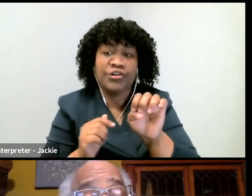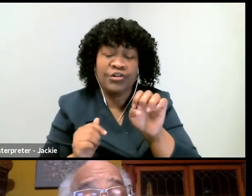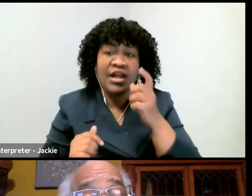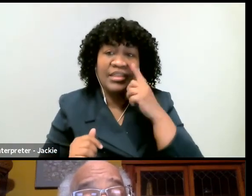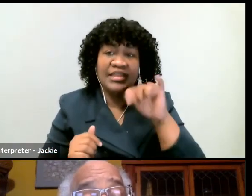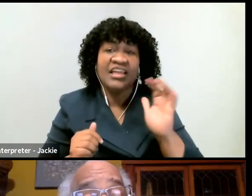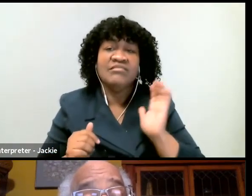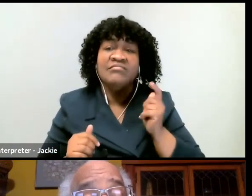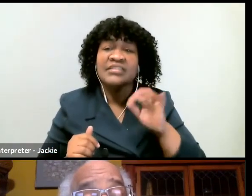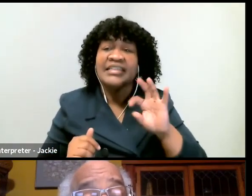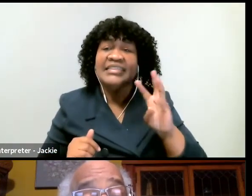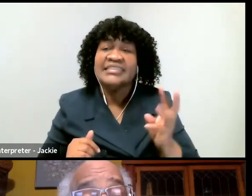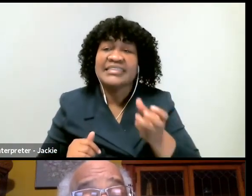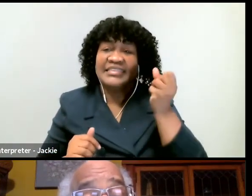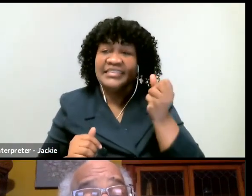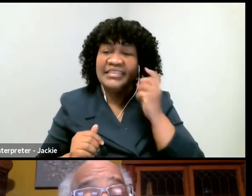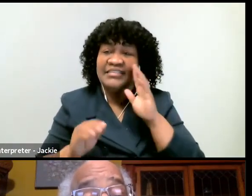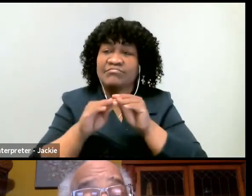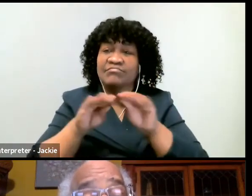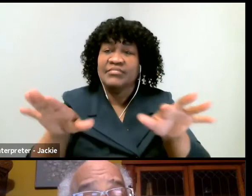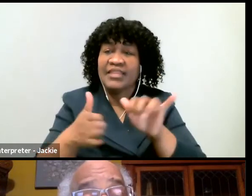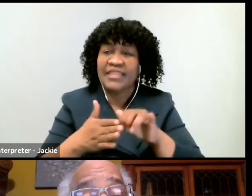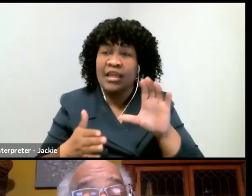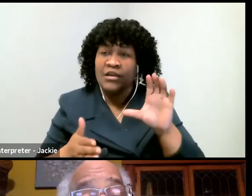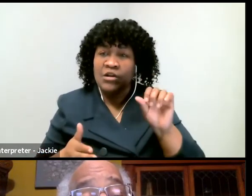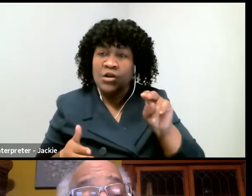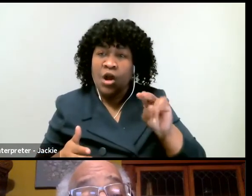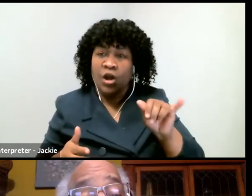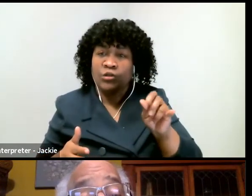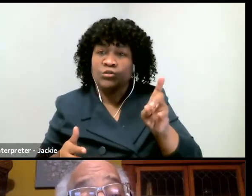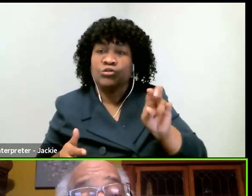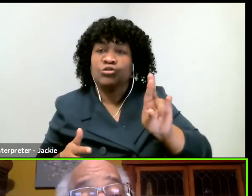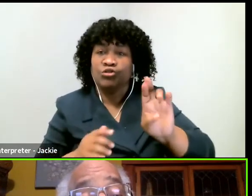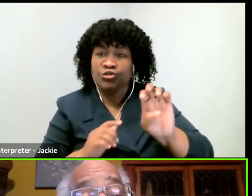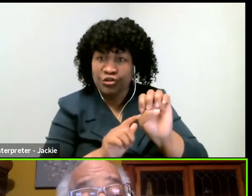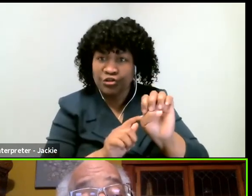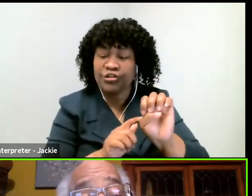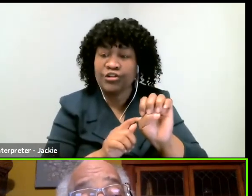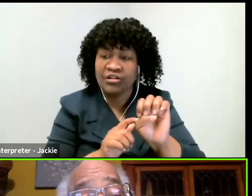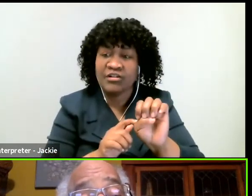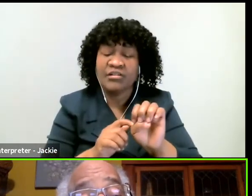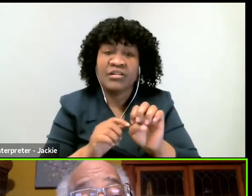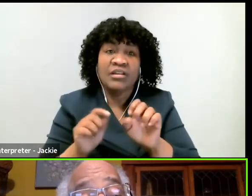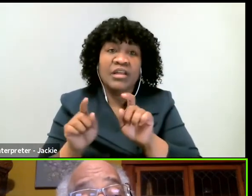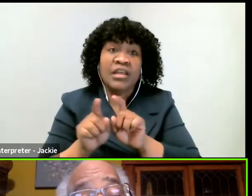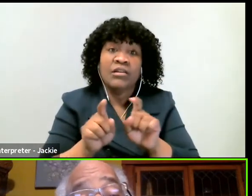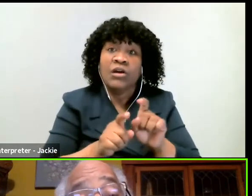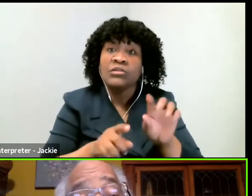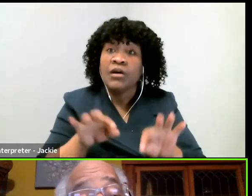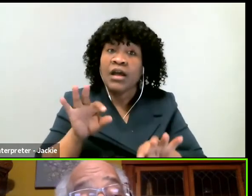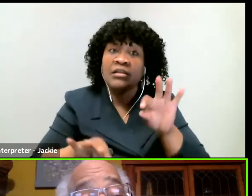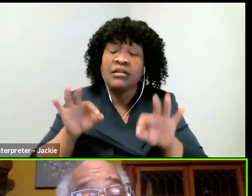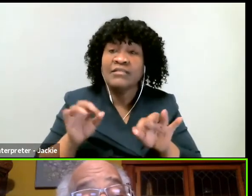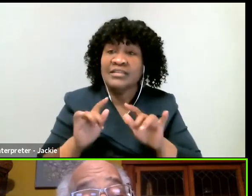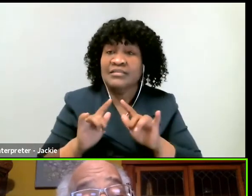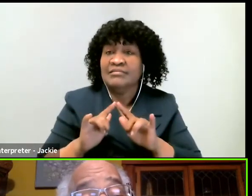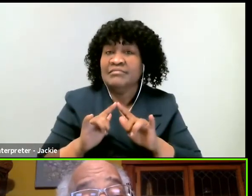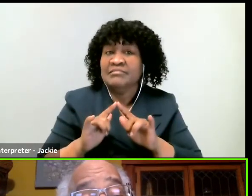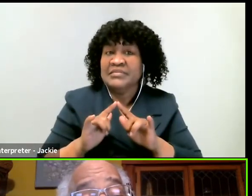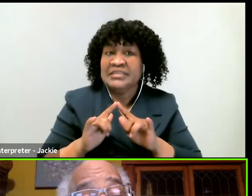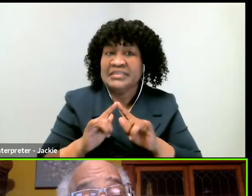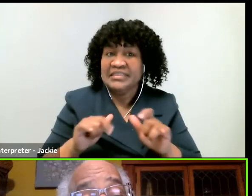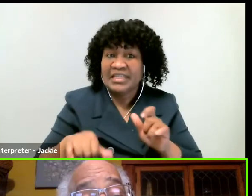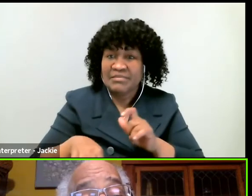the late 60s. Yeah, that was a little later, yeah. And also my discovery, same time,